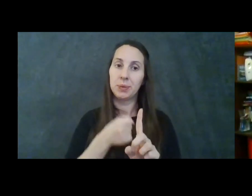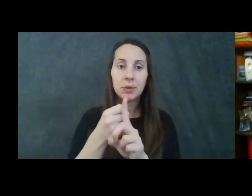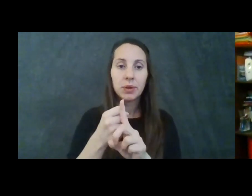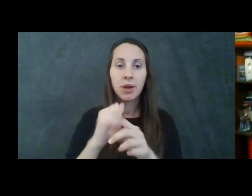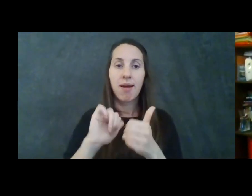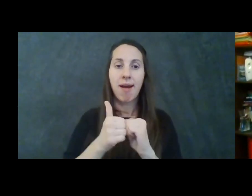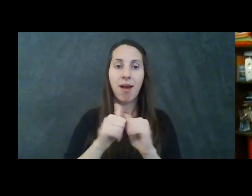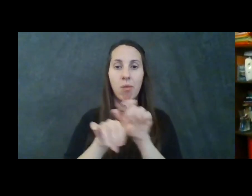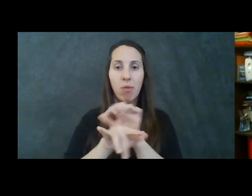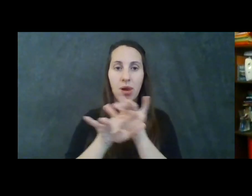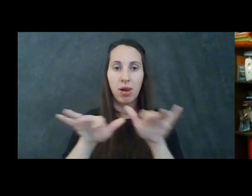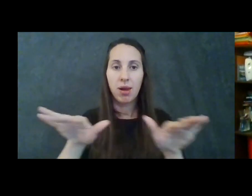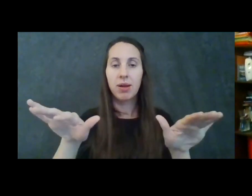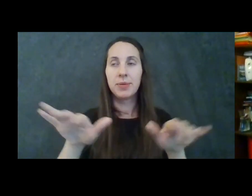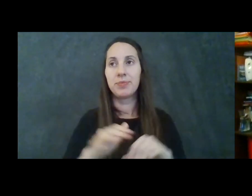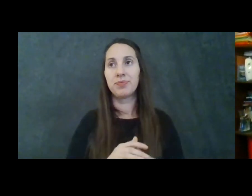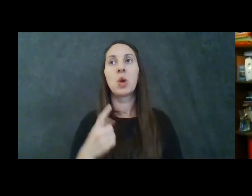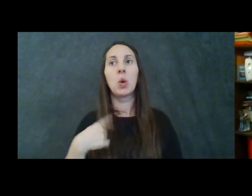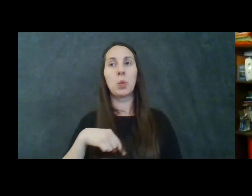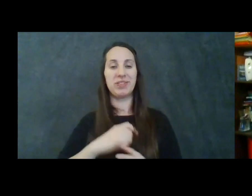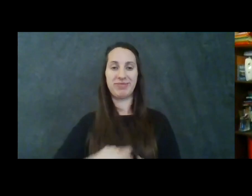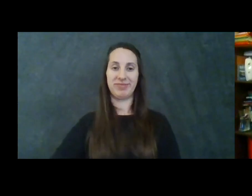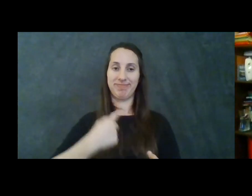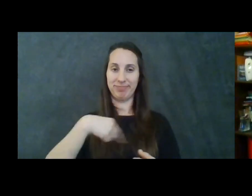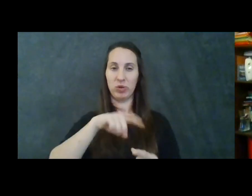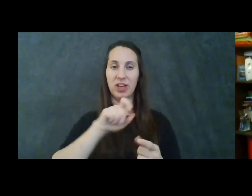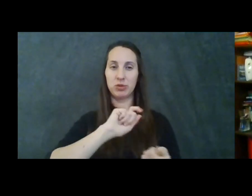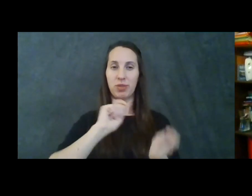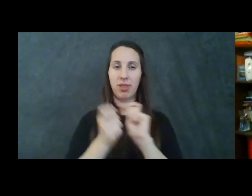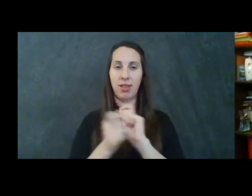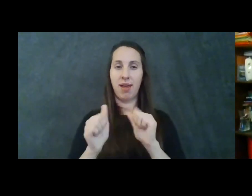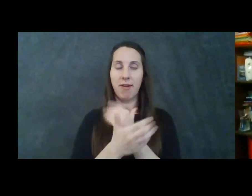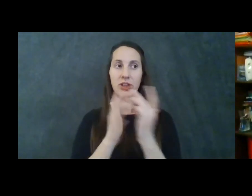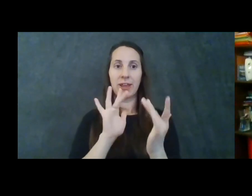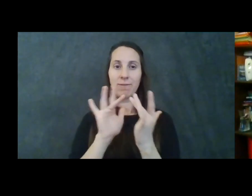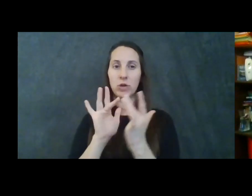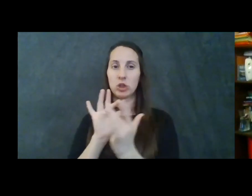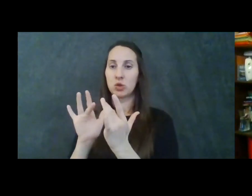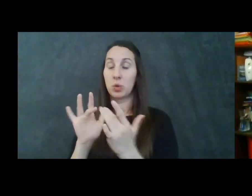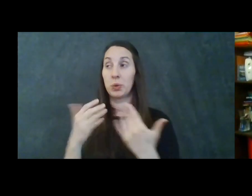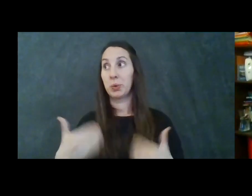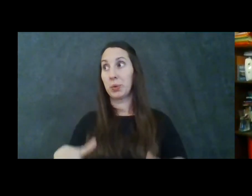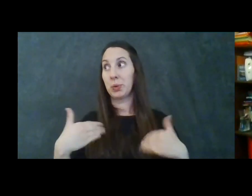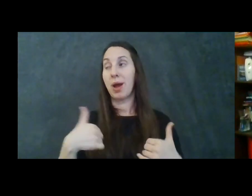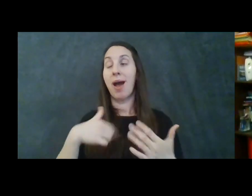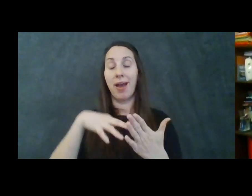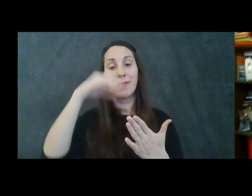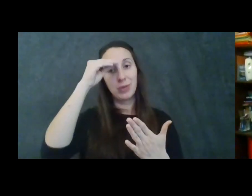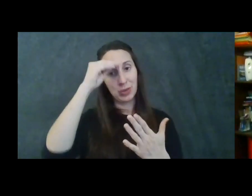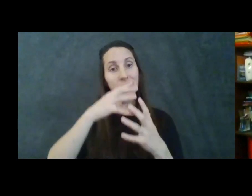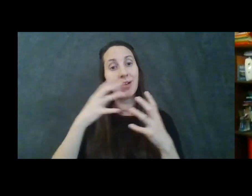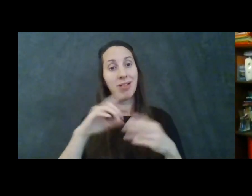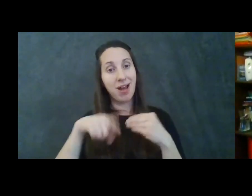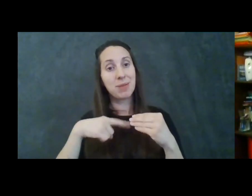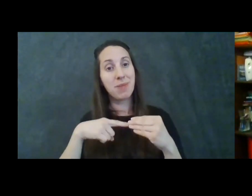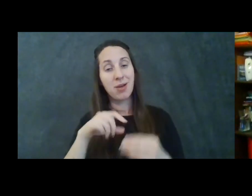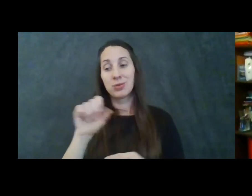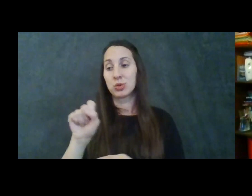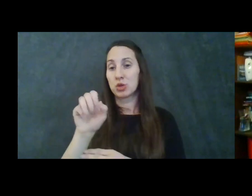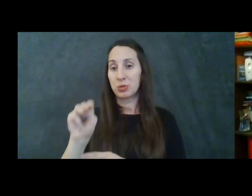have transitioned and had to do everything virtual. And I've been learning a lot about social media and its